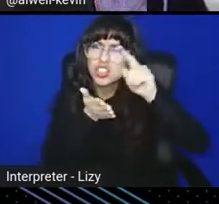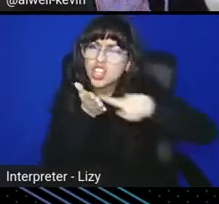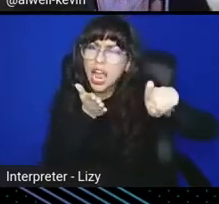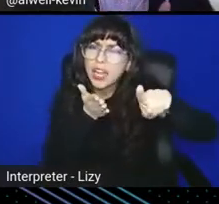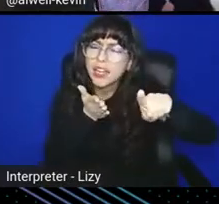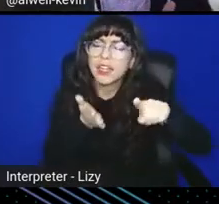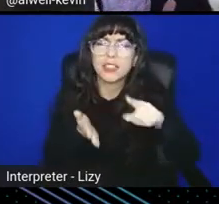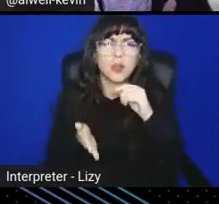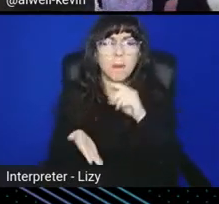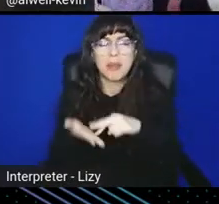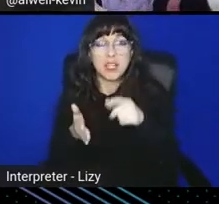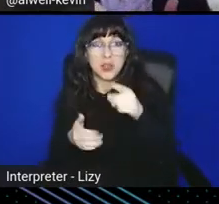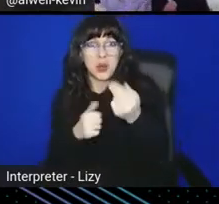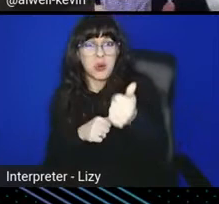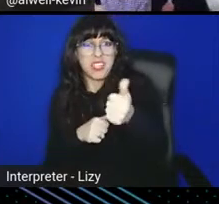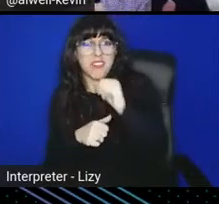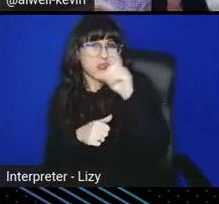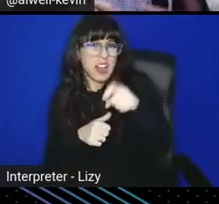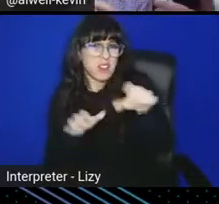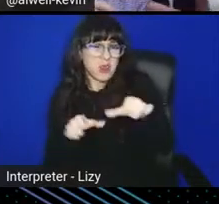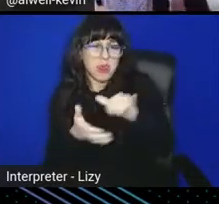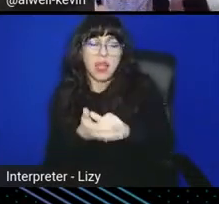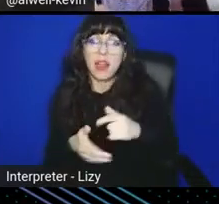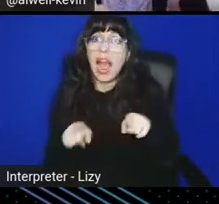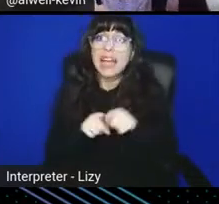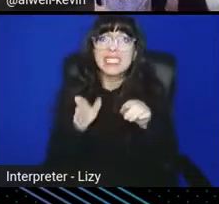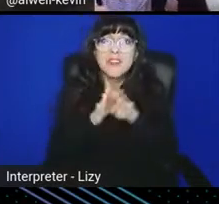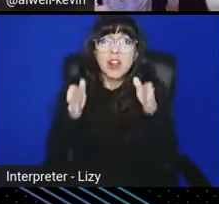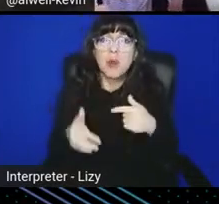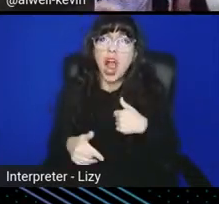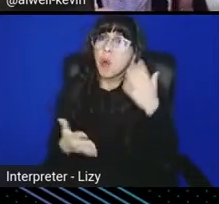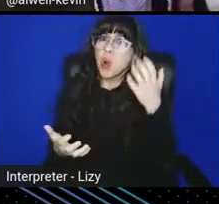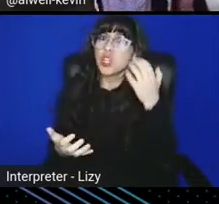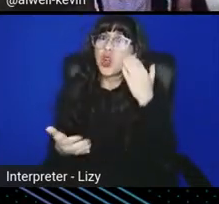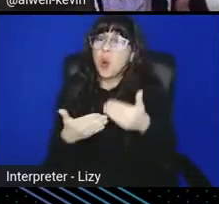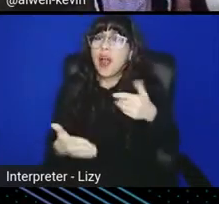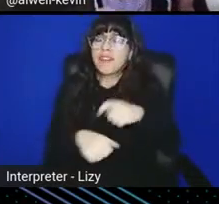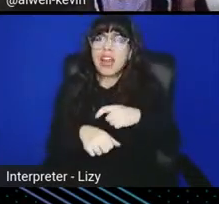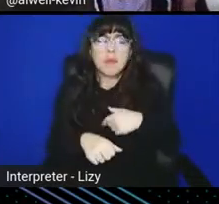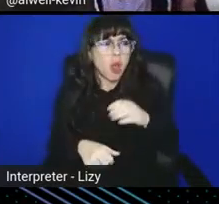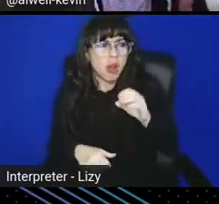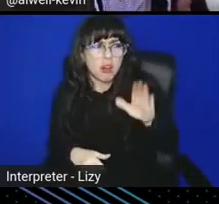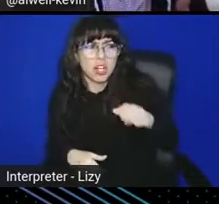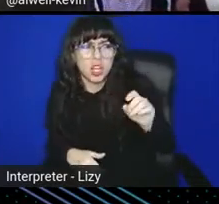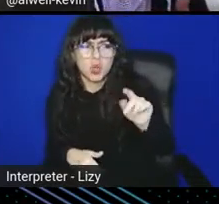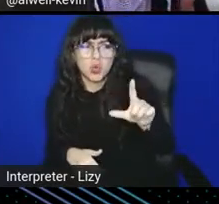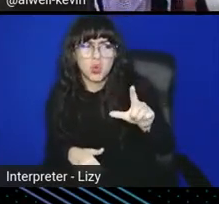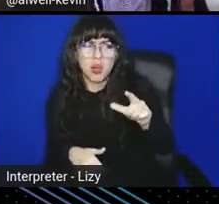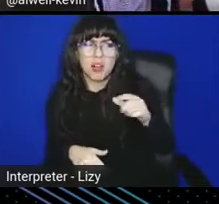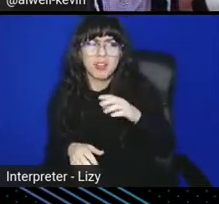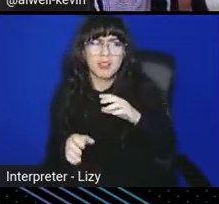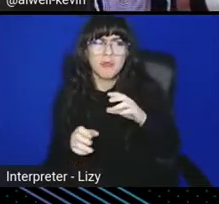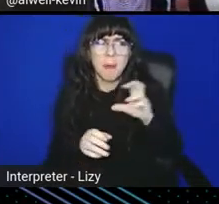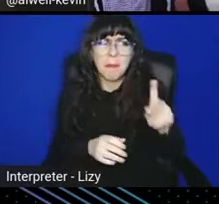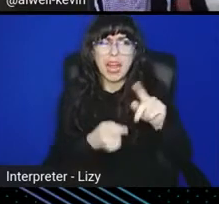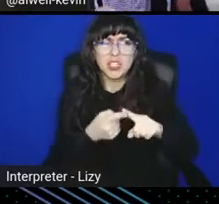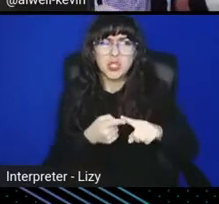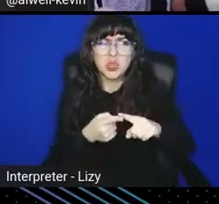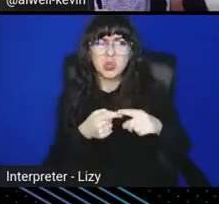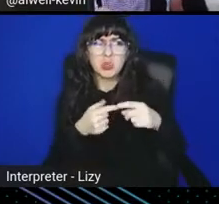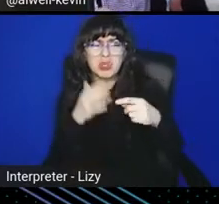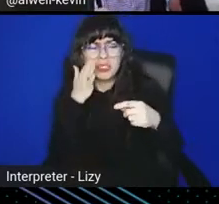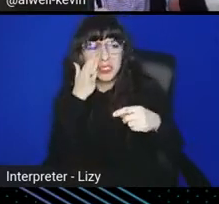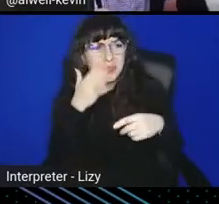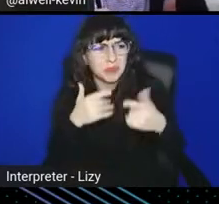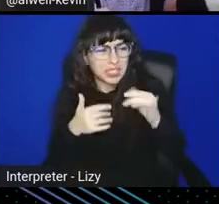developer, I would have loved to have known ahead of time, hey, you're pushing your Twilio credential back into GitHub. You probably don't want to do that, right? And then I'd be